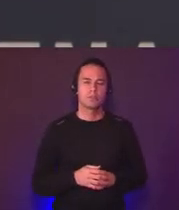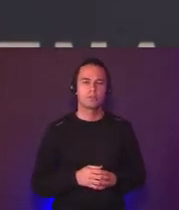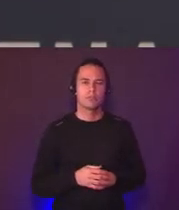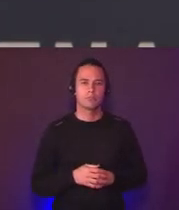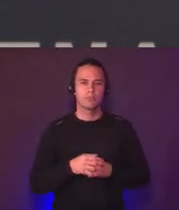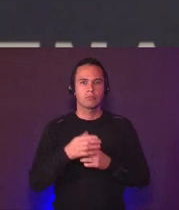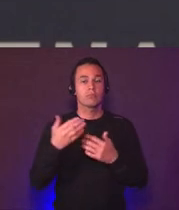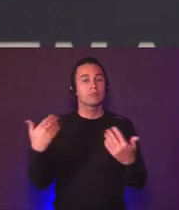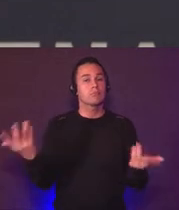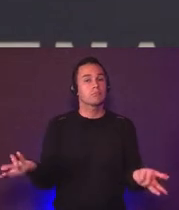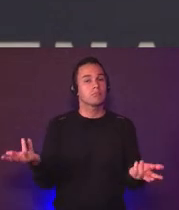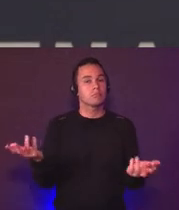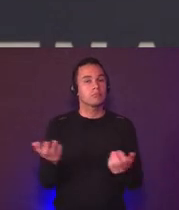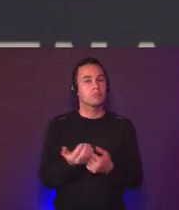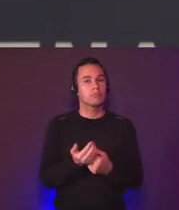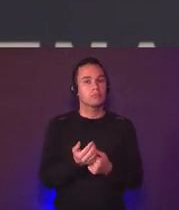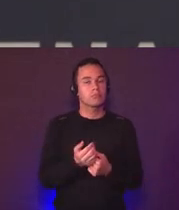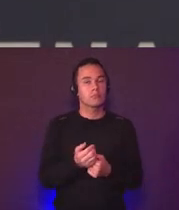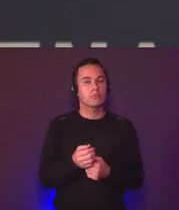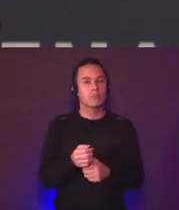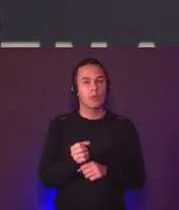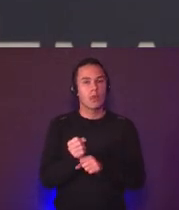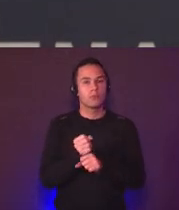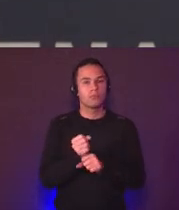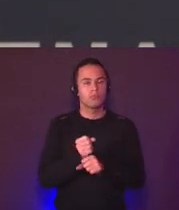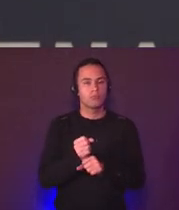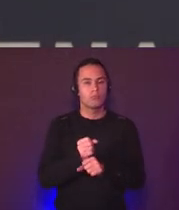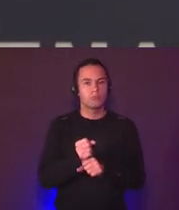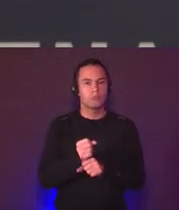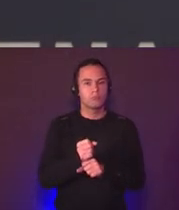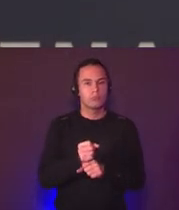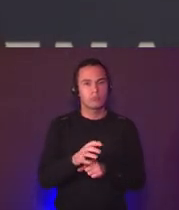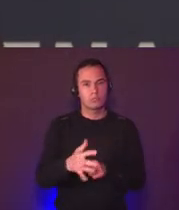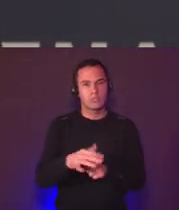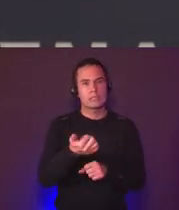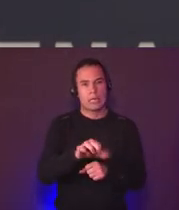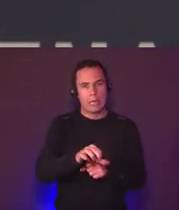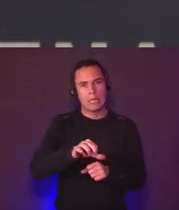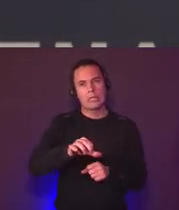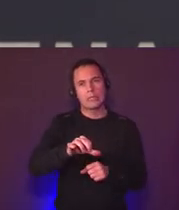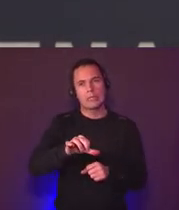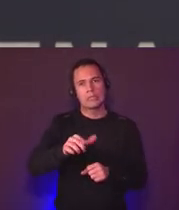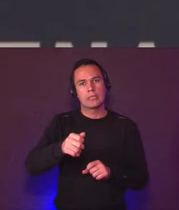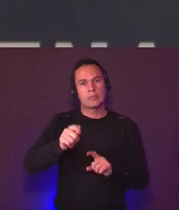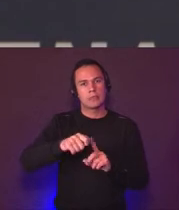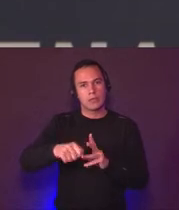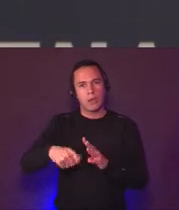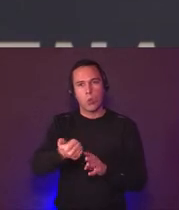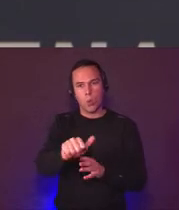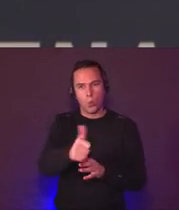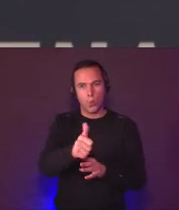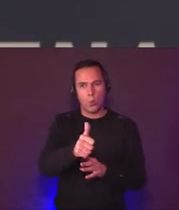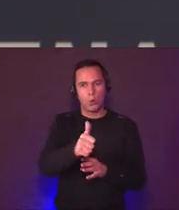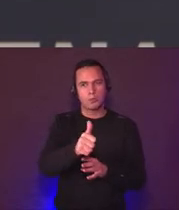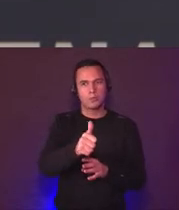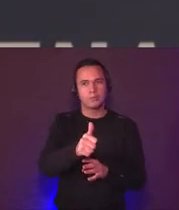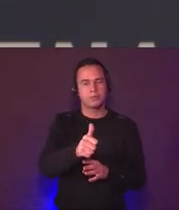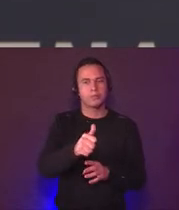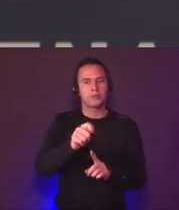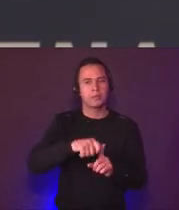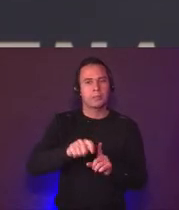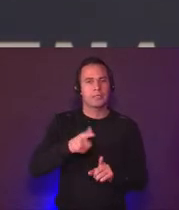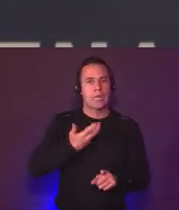19 years and 11 months ago, exactly to this day, in December